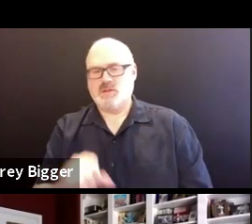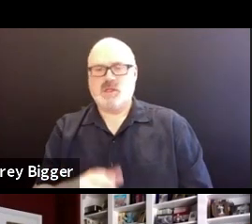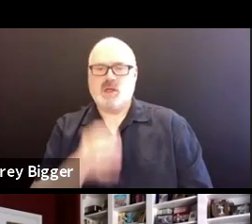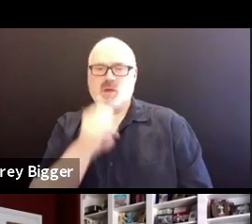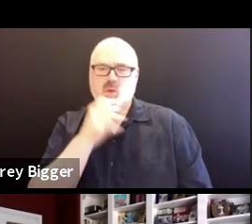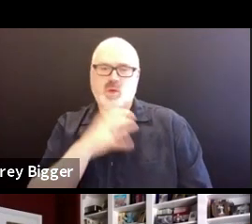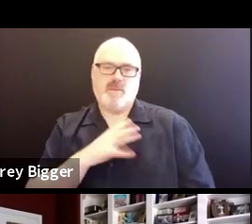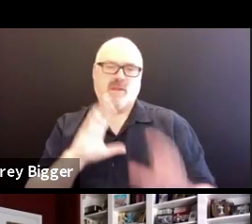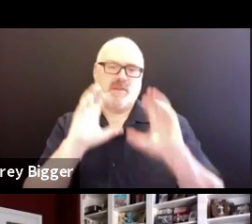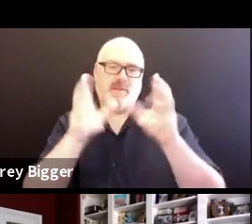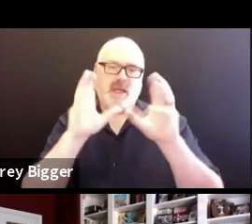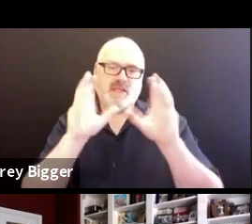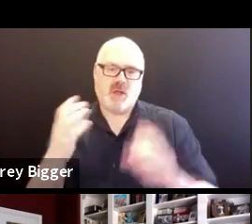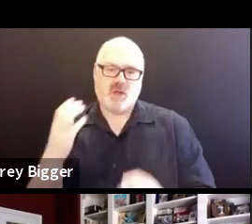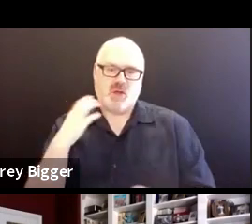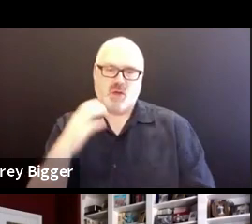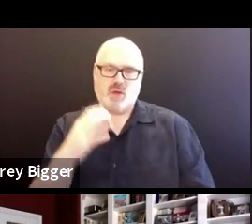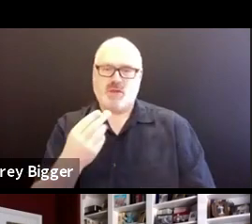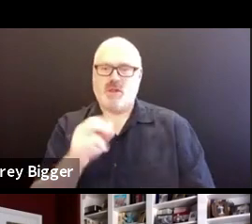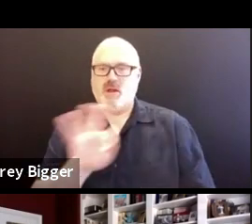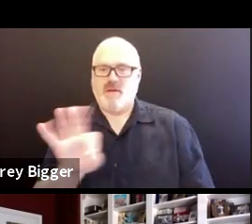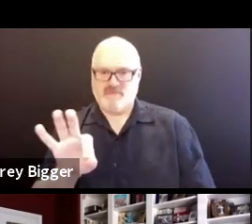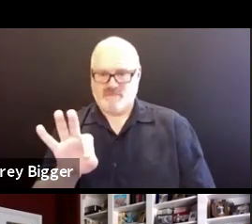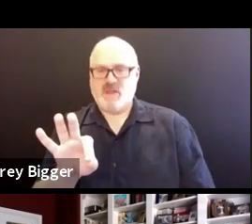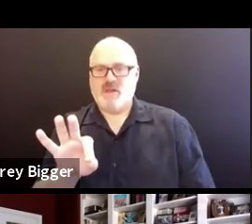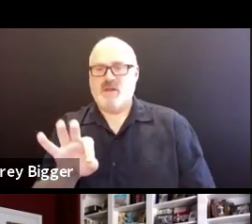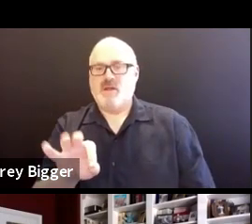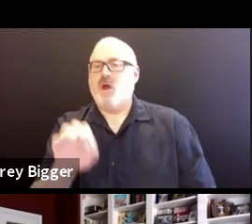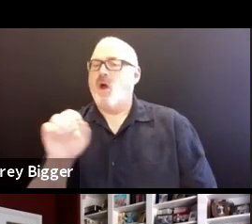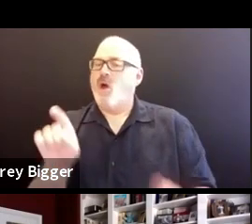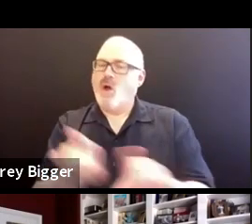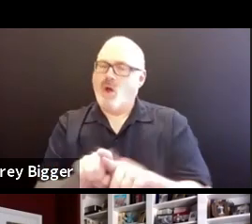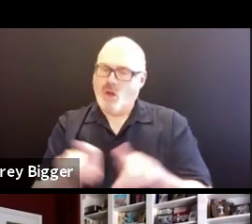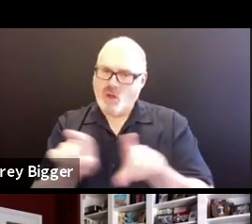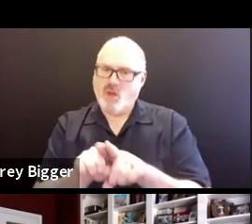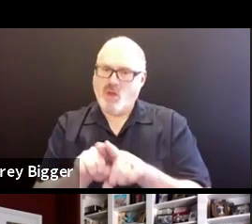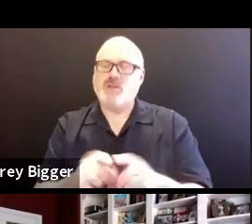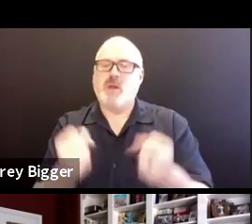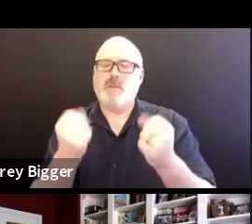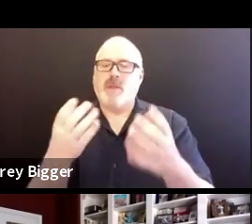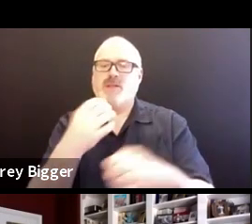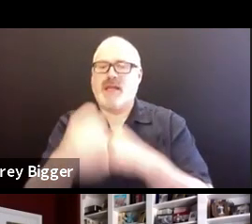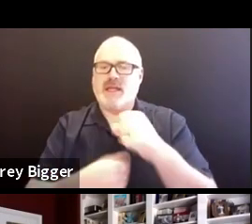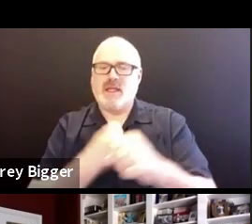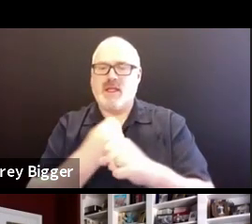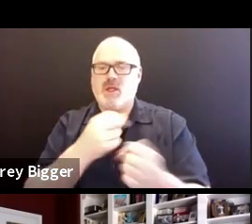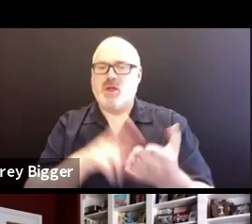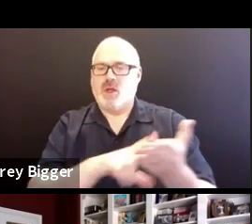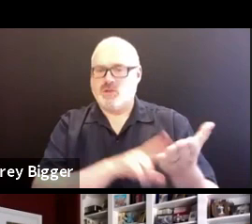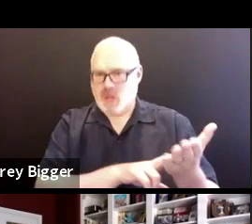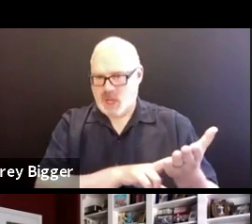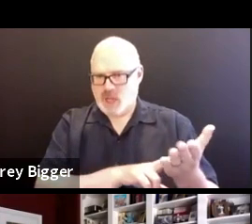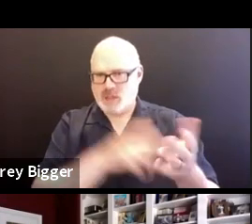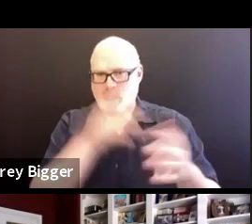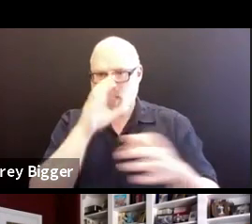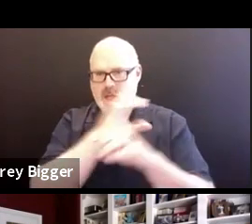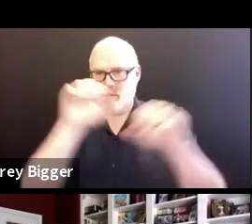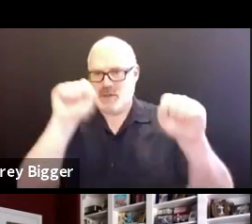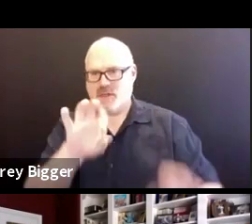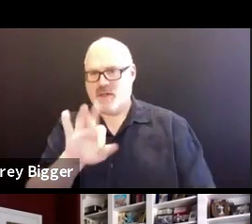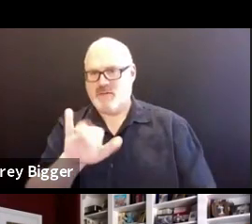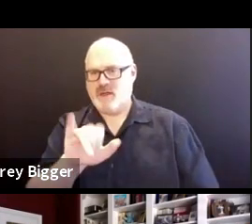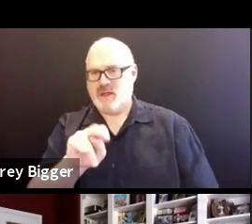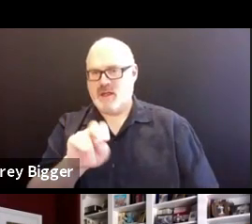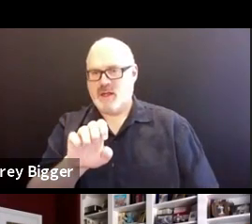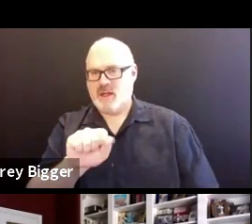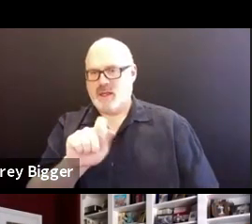basketball coach, Jenny Huth, are also multi-year contracts, and President Feinstein as well. So